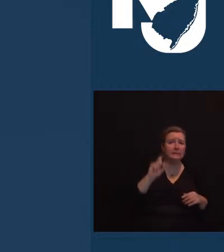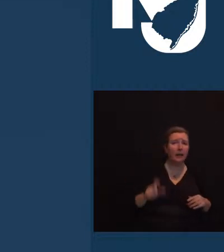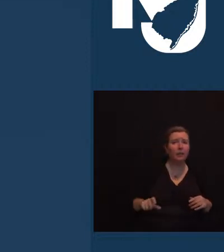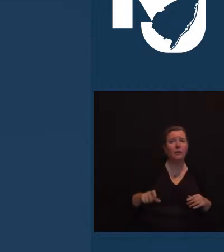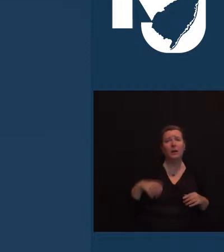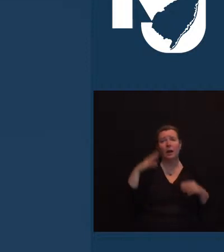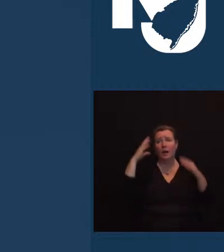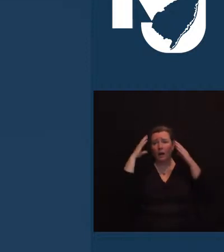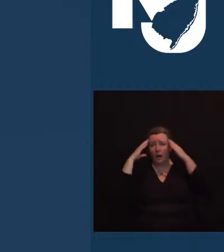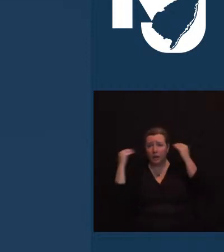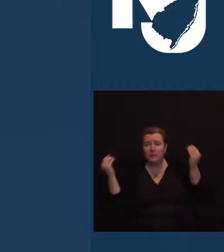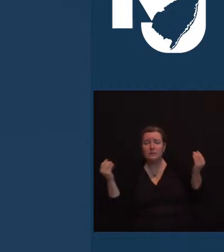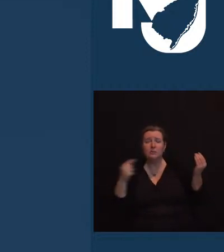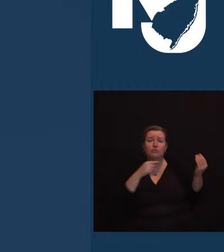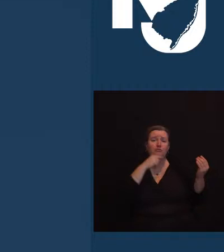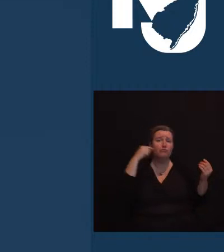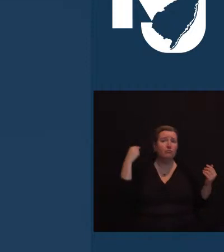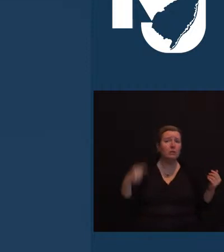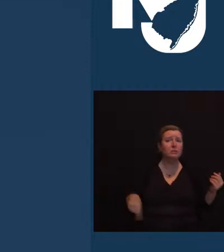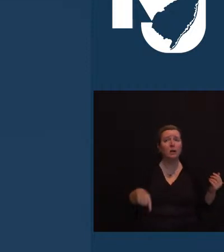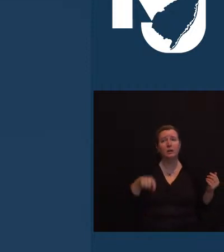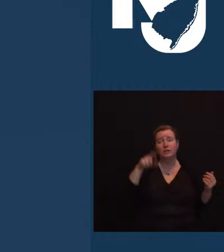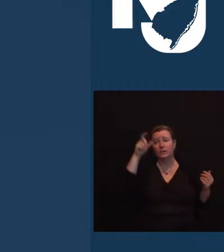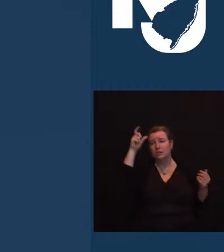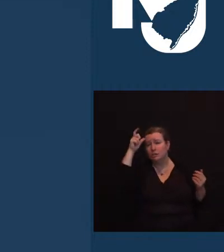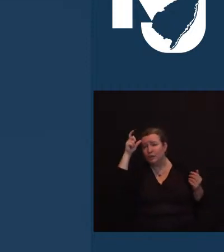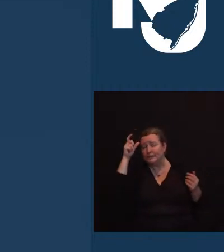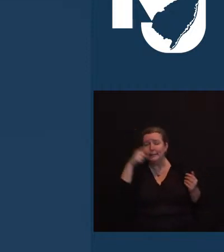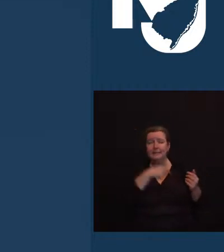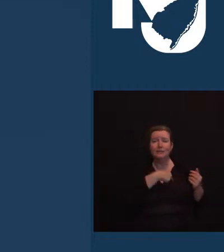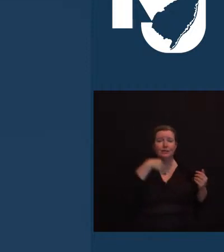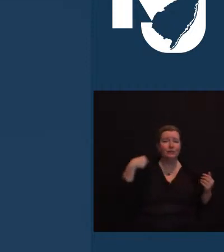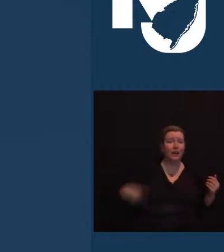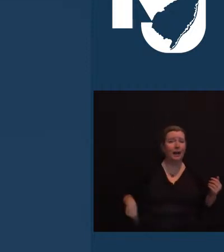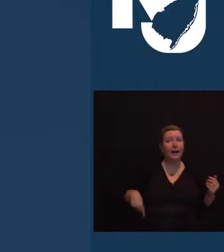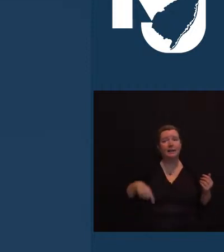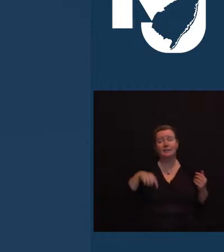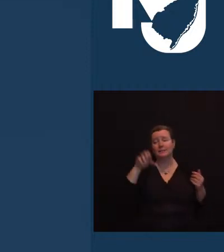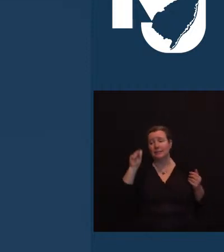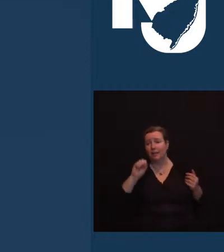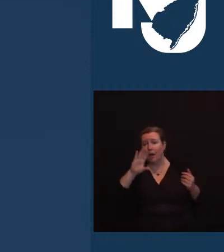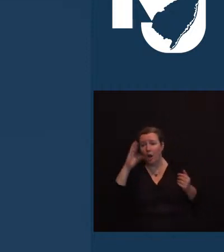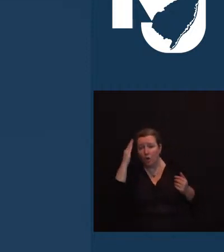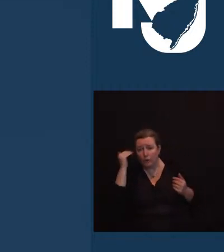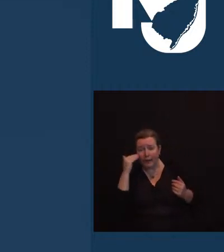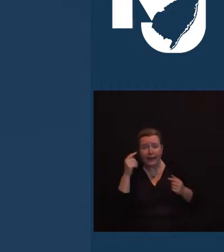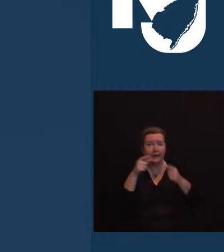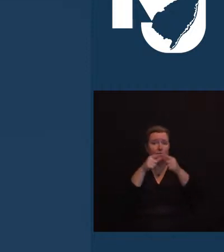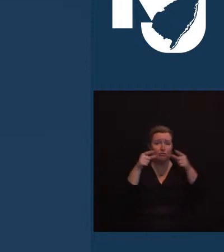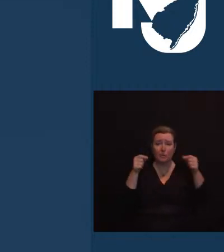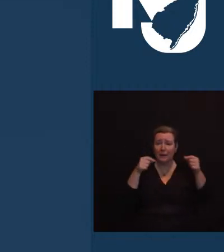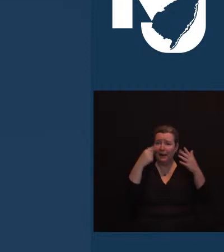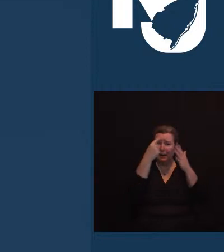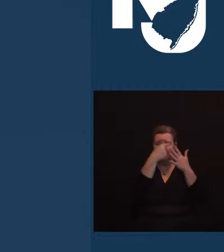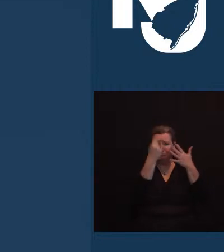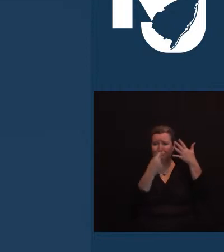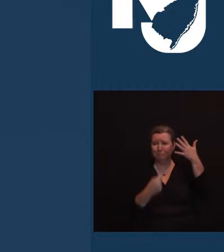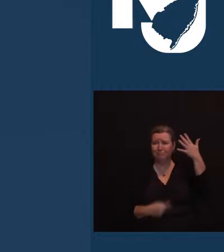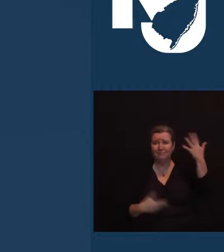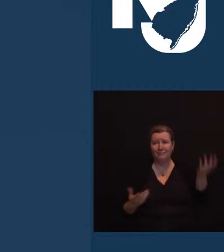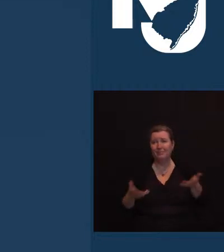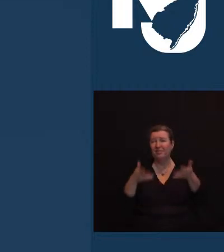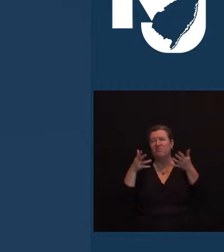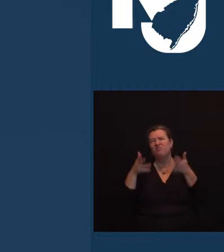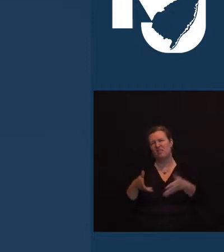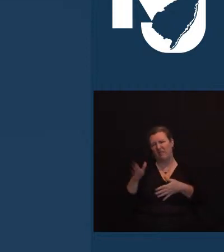Russia, Turkey, China, South Korea, and Japan. She left behind her children, her daughter Phoebe,